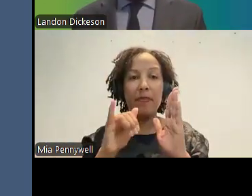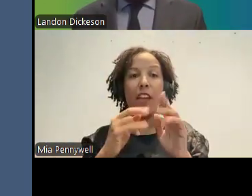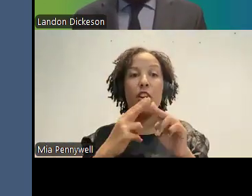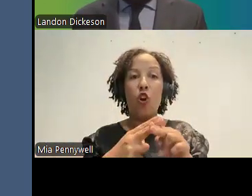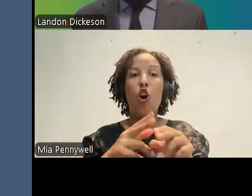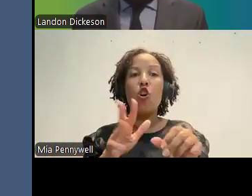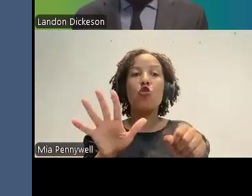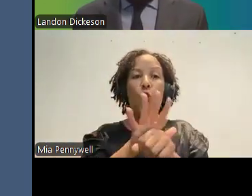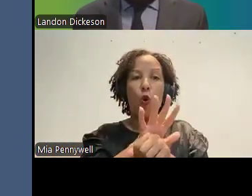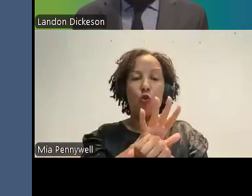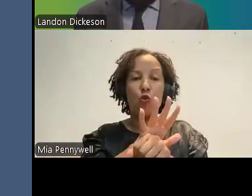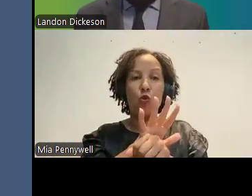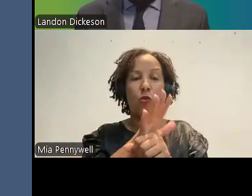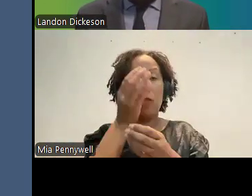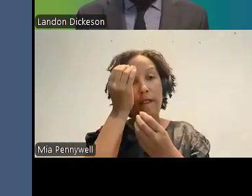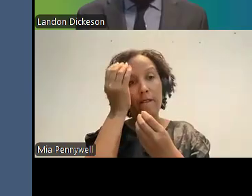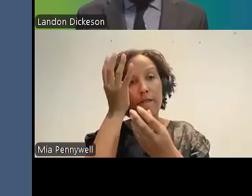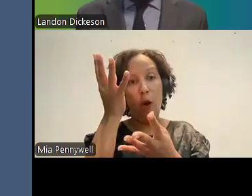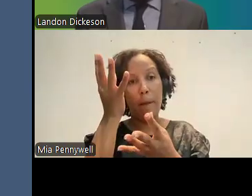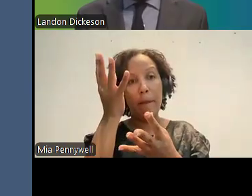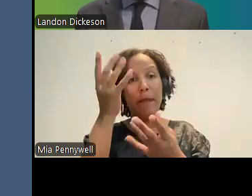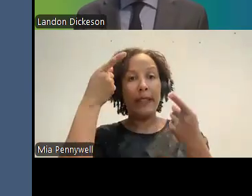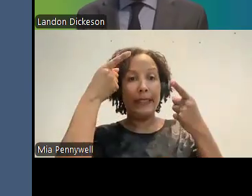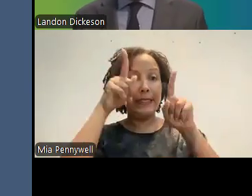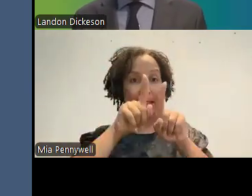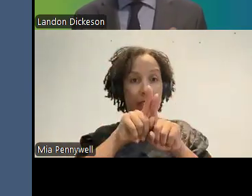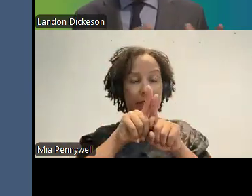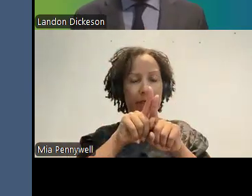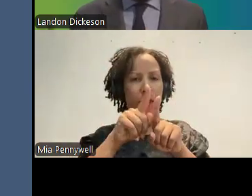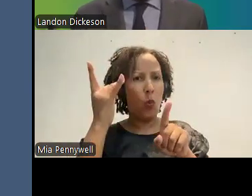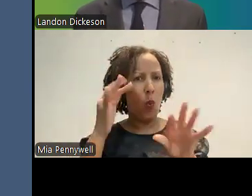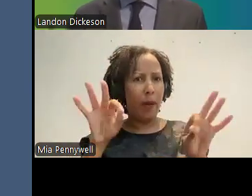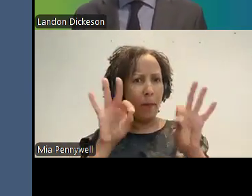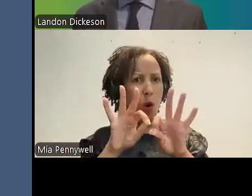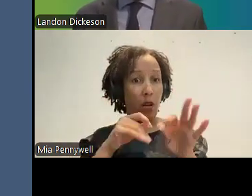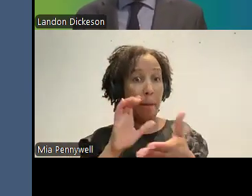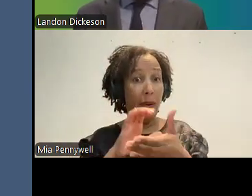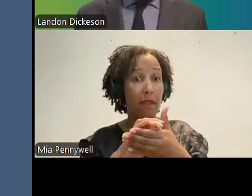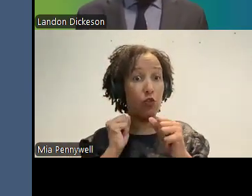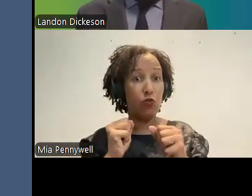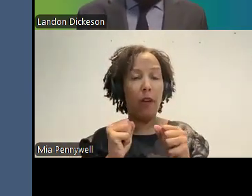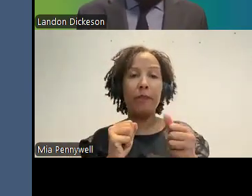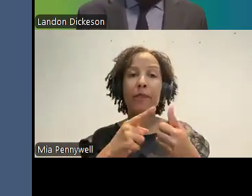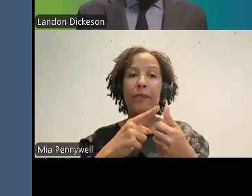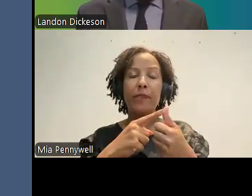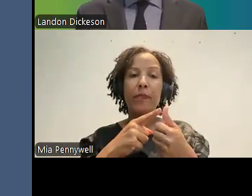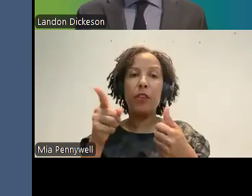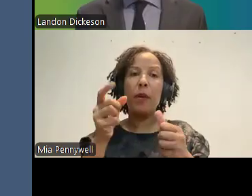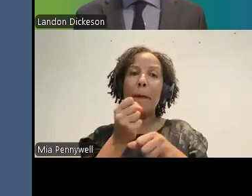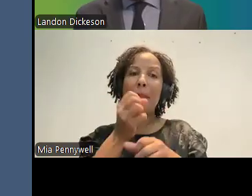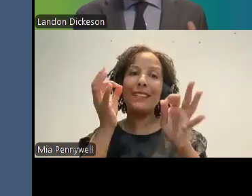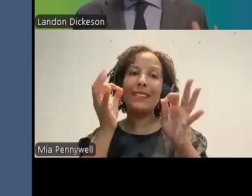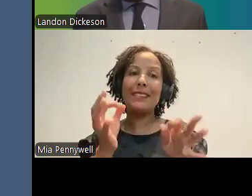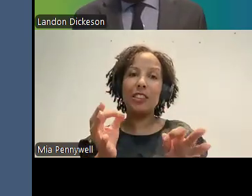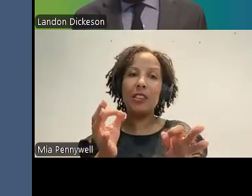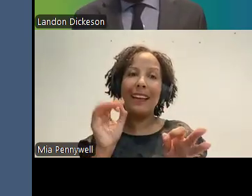it because one, I believe people can make informed choices when they have all the information. But two, these individuals,